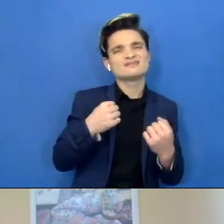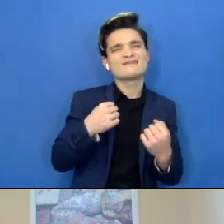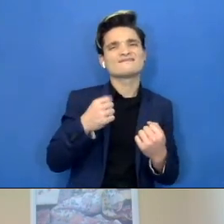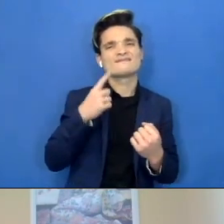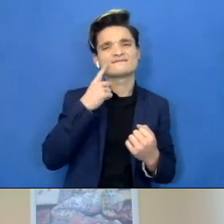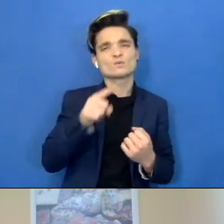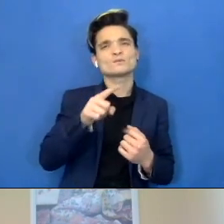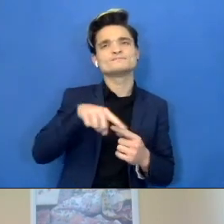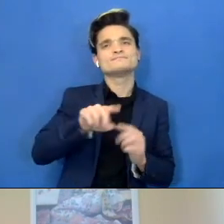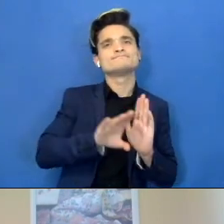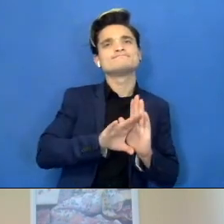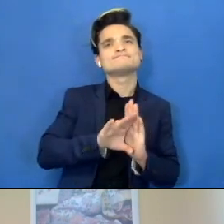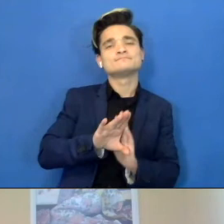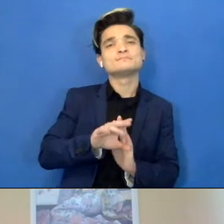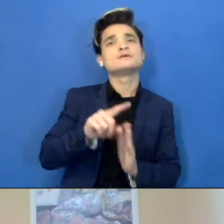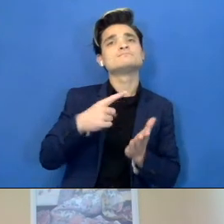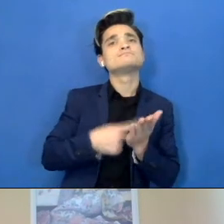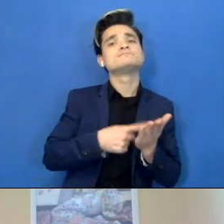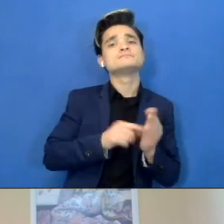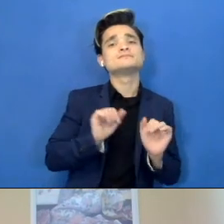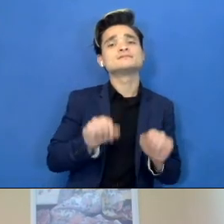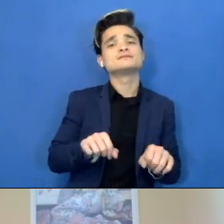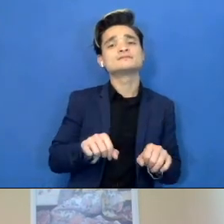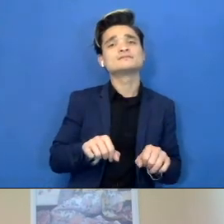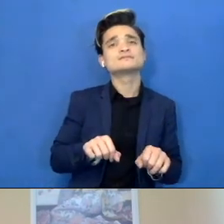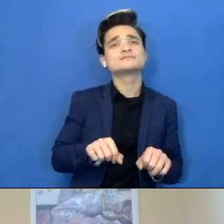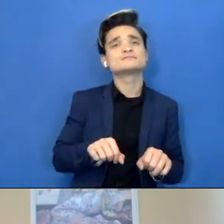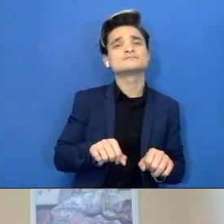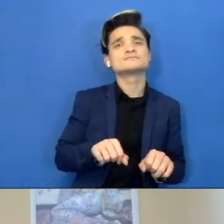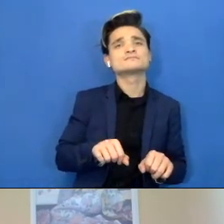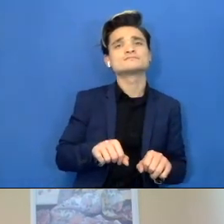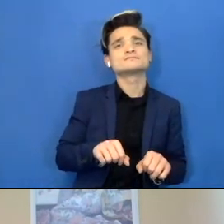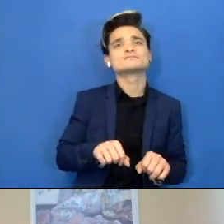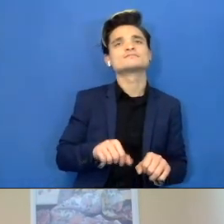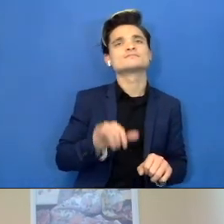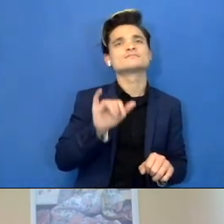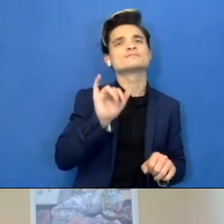save over a drink later, because that is so much bigger than this session.